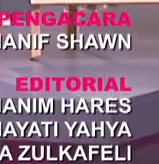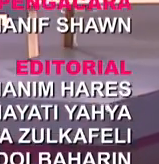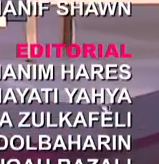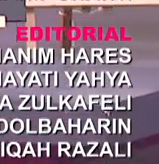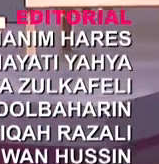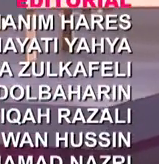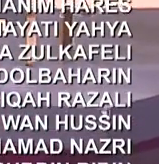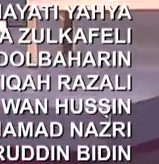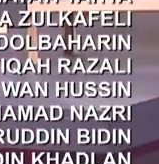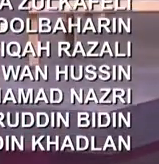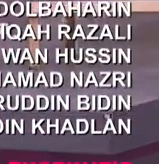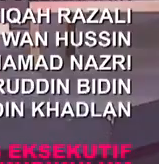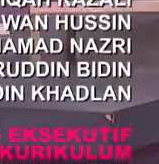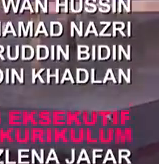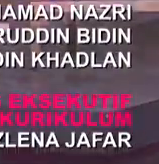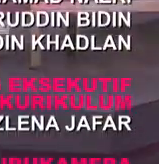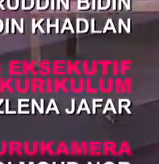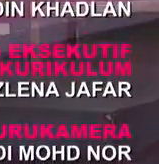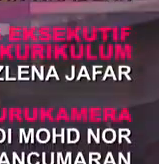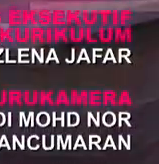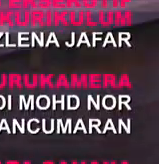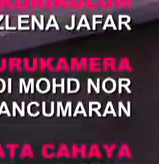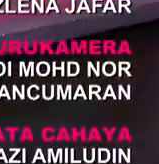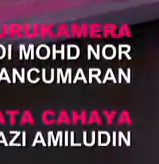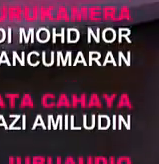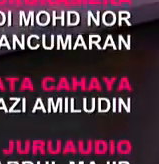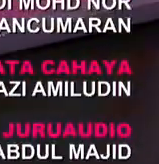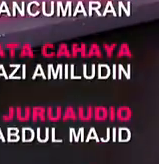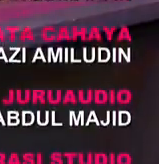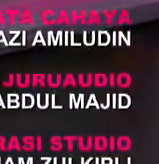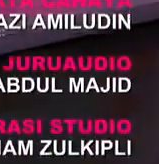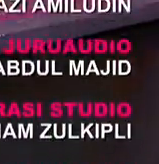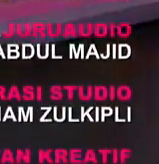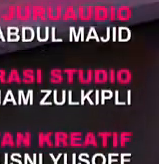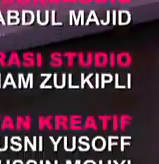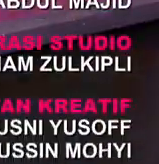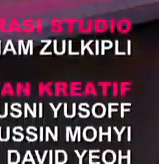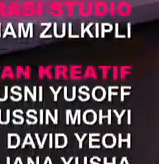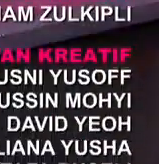the boys have got a lot of lovely toys.